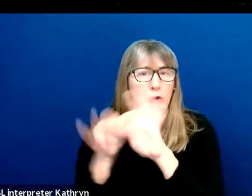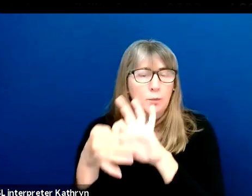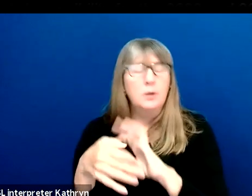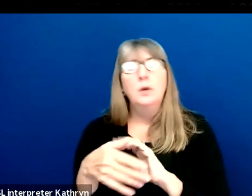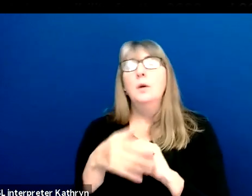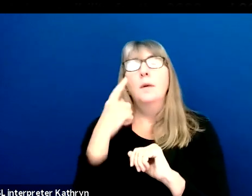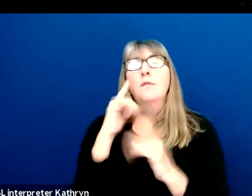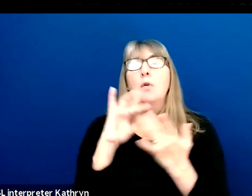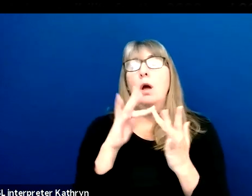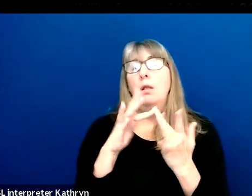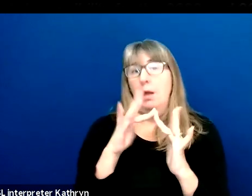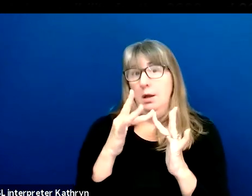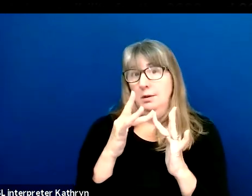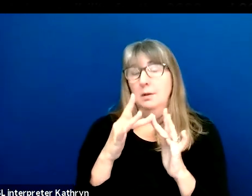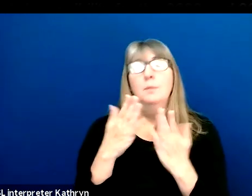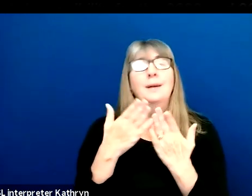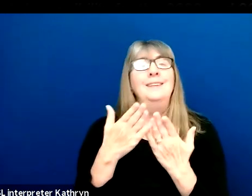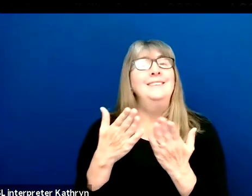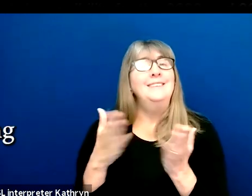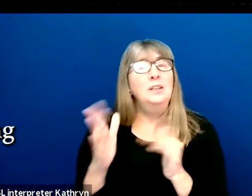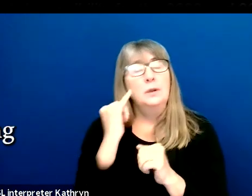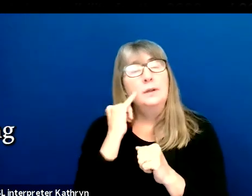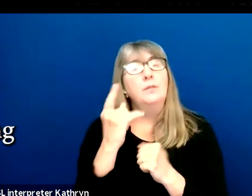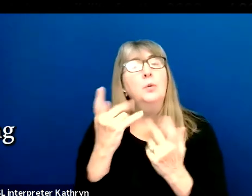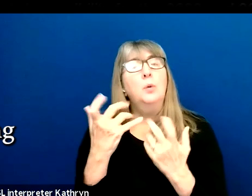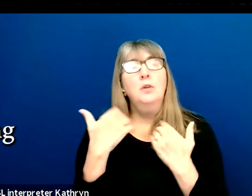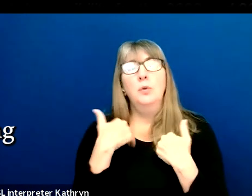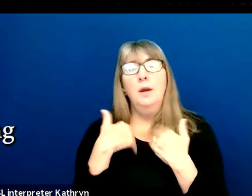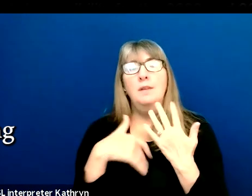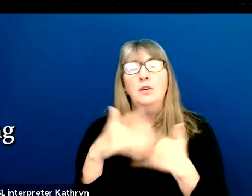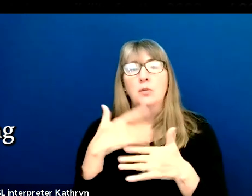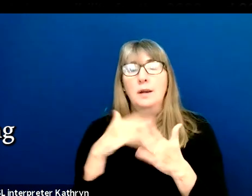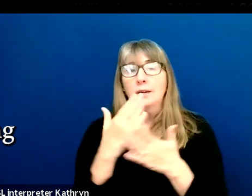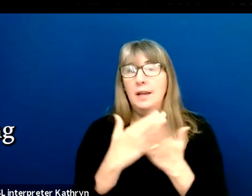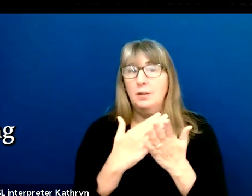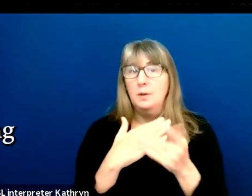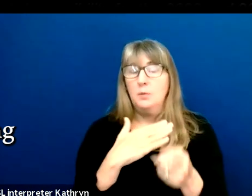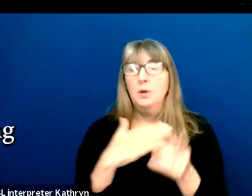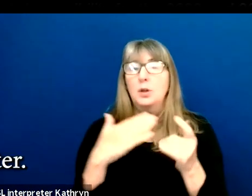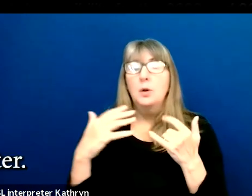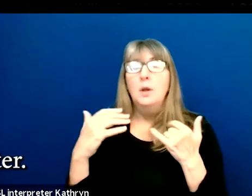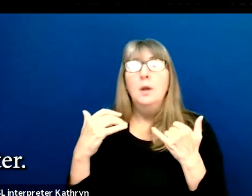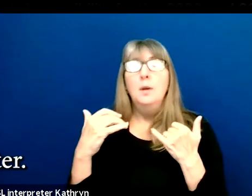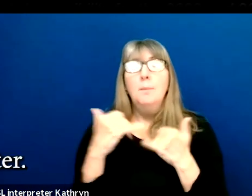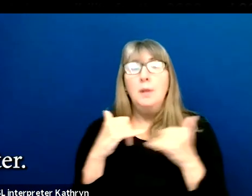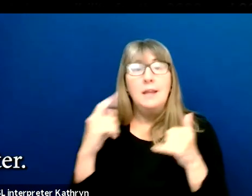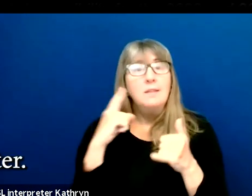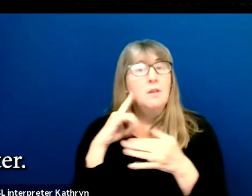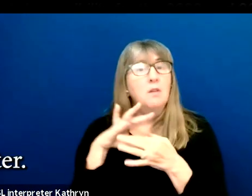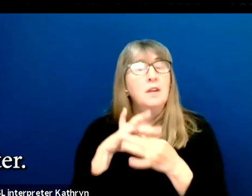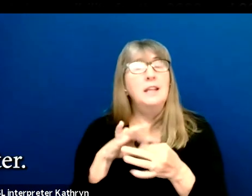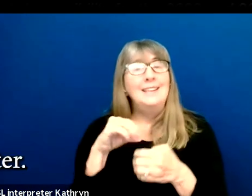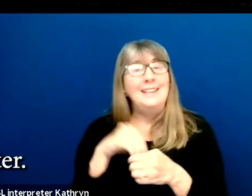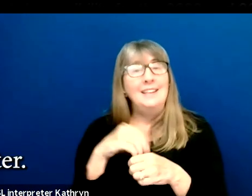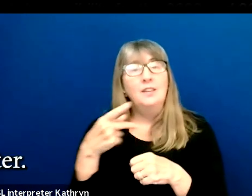online, so in general, if you want to have the interactive aspect where you're playing sonifications right there from within Python, you have to